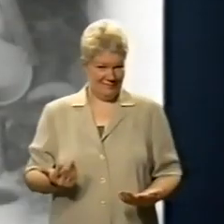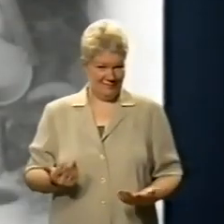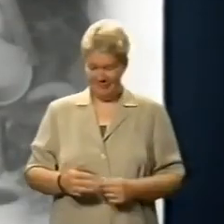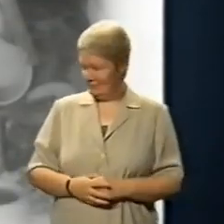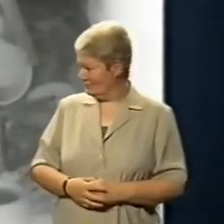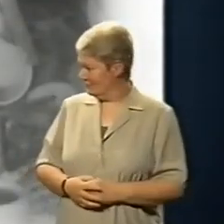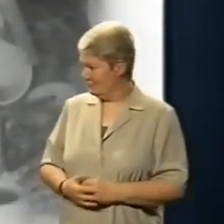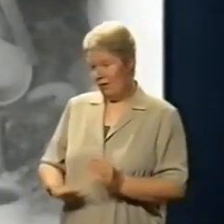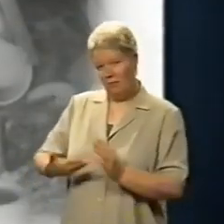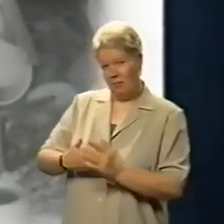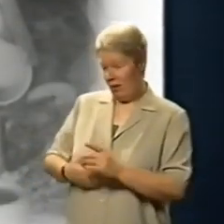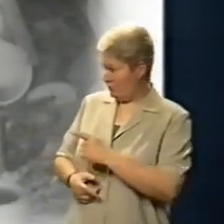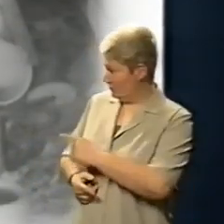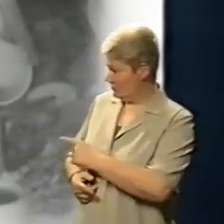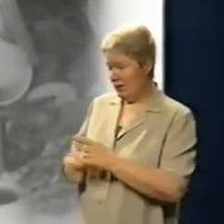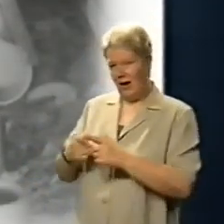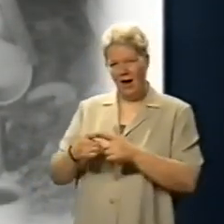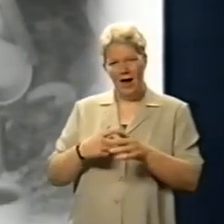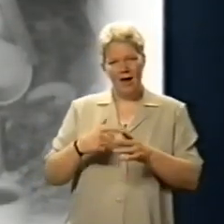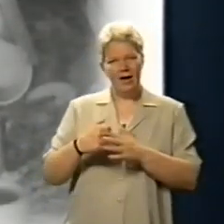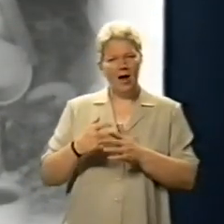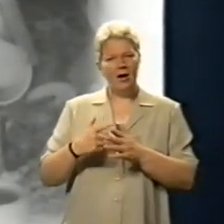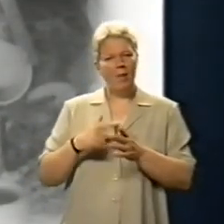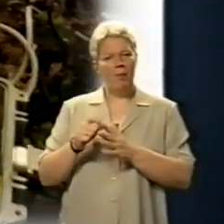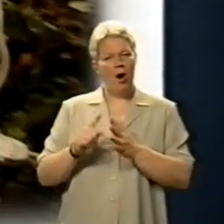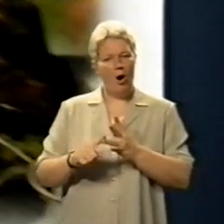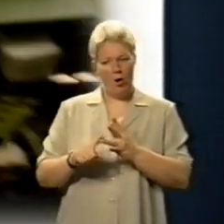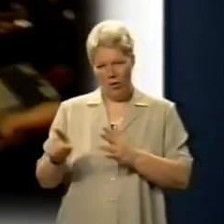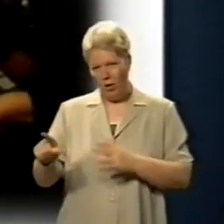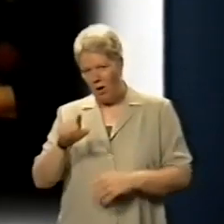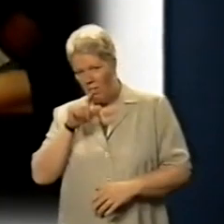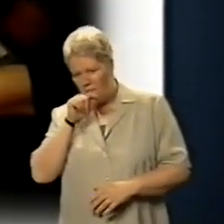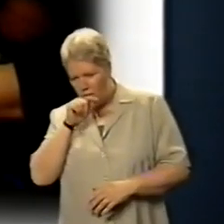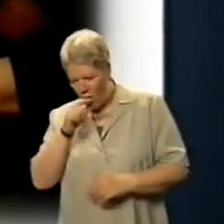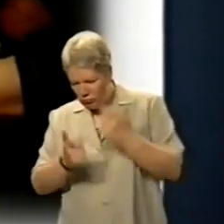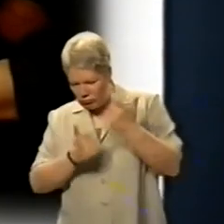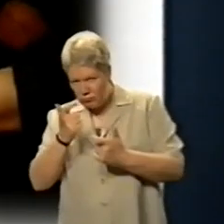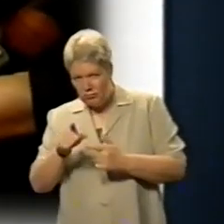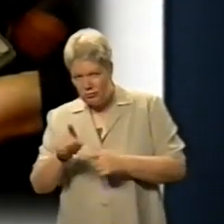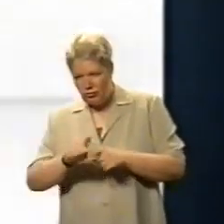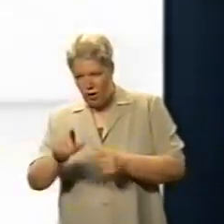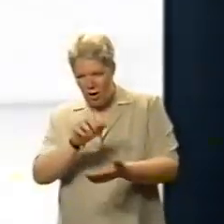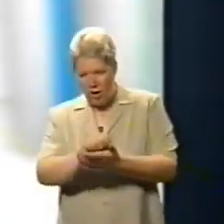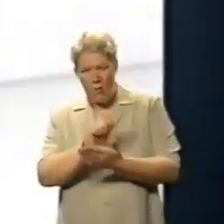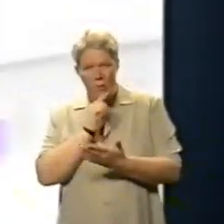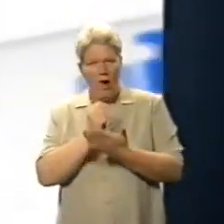Thus the elusive kakapo, the bird-brained inventions of the saving of the endangered species.